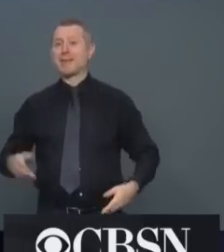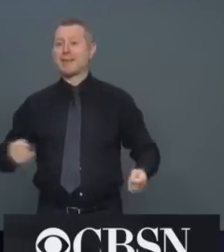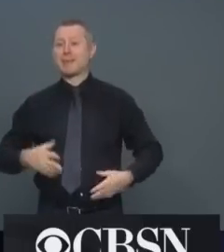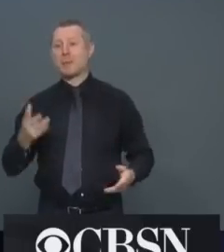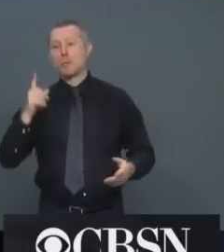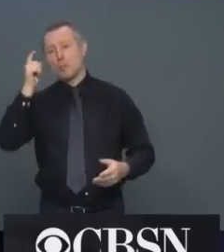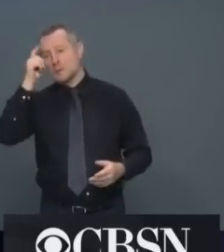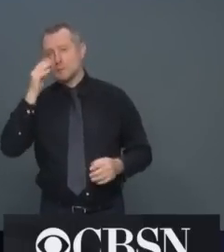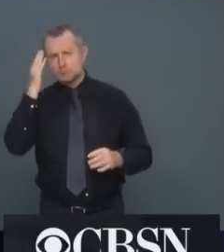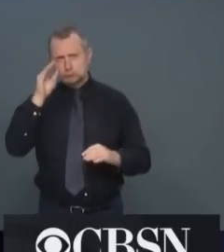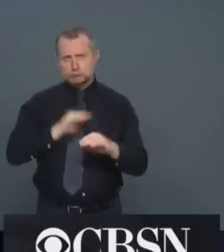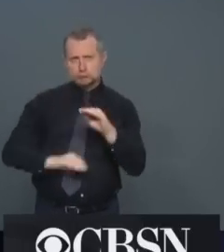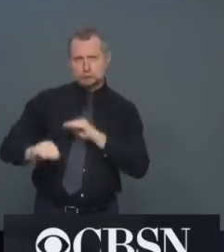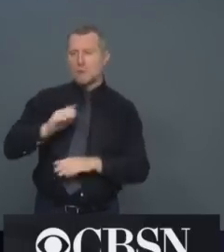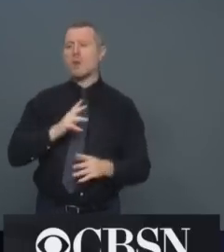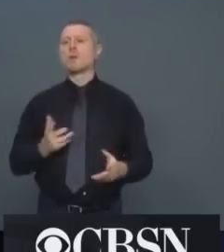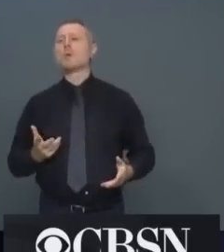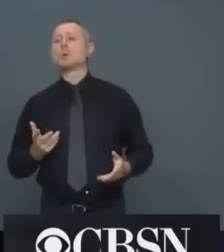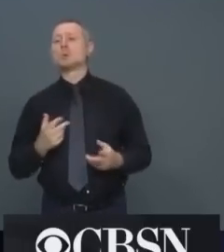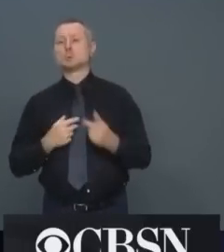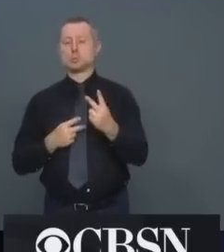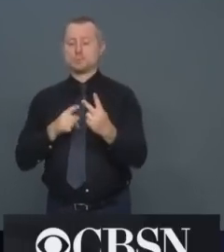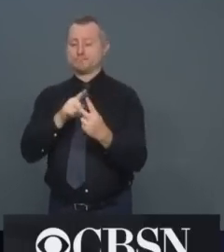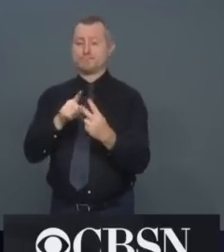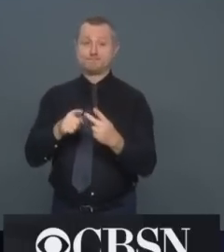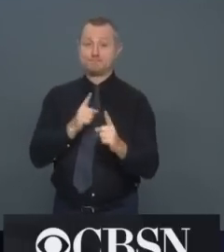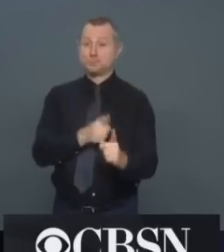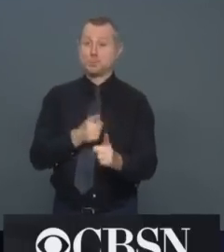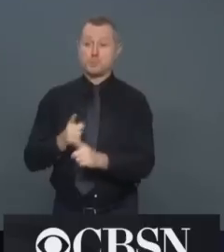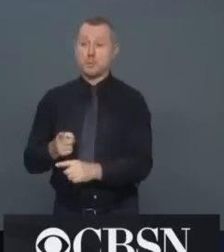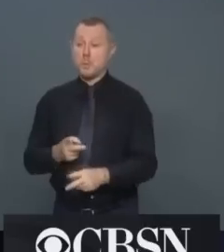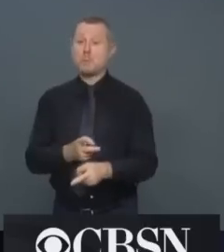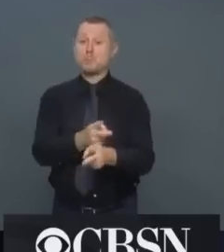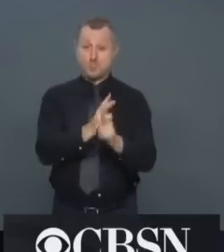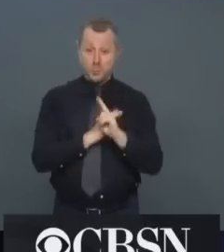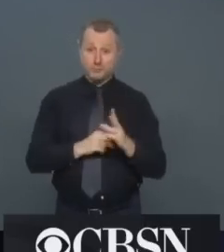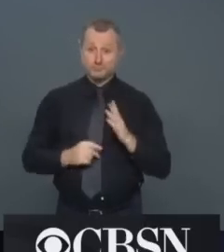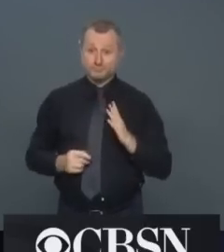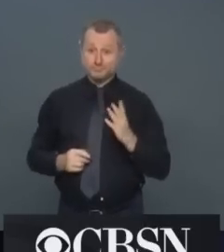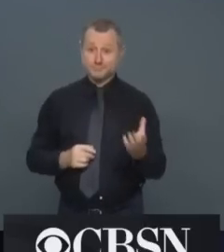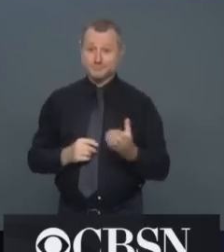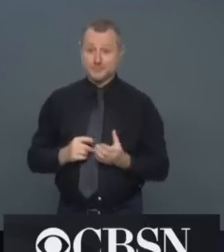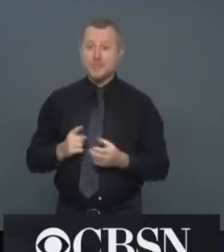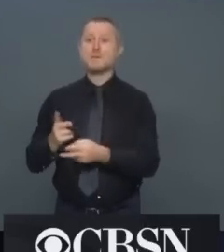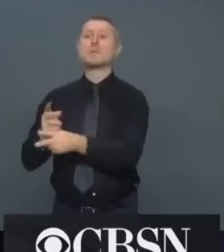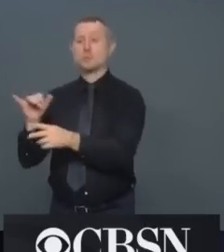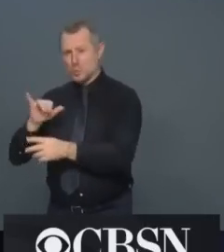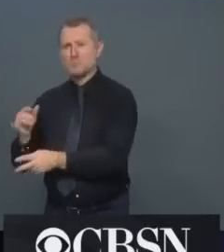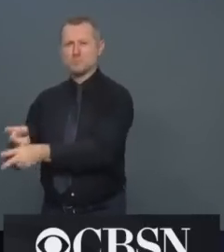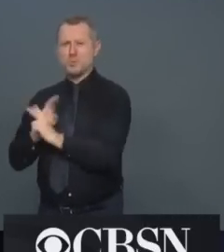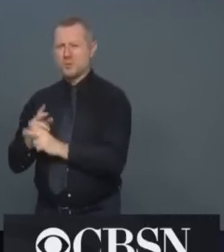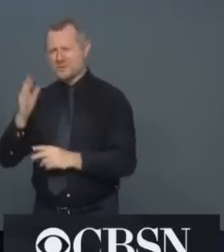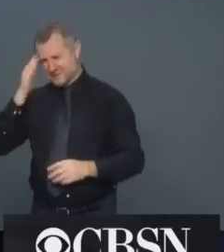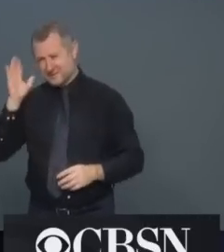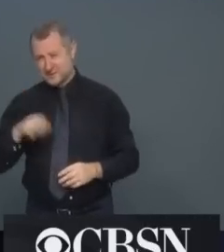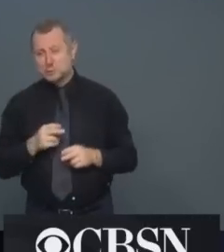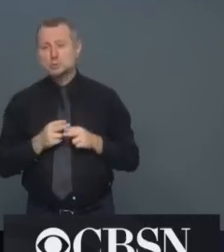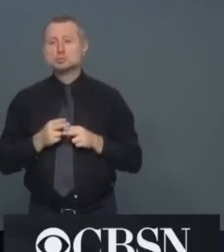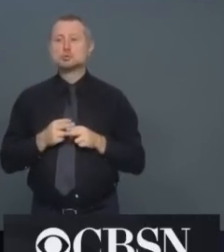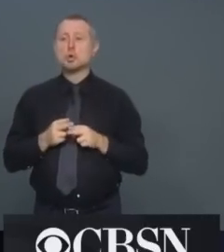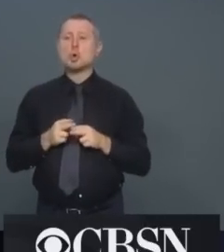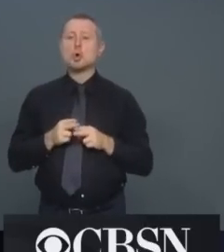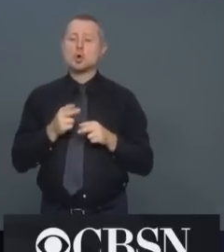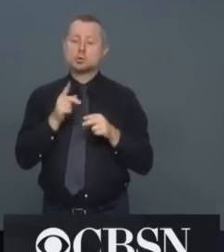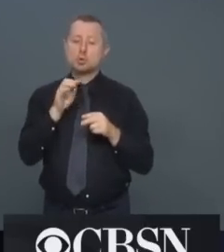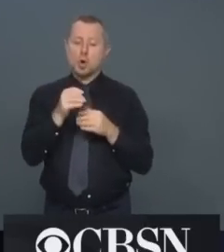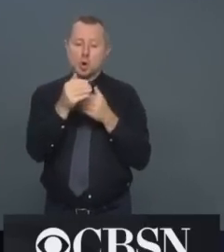There's borrowing and there's borrowing. There's short-term borrowing. This is what the MTA is talking about, what New York State was talking about,